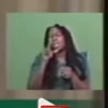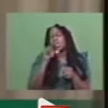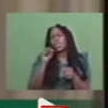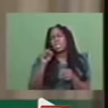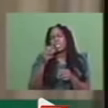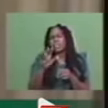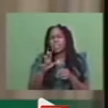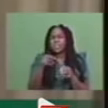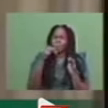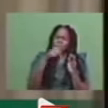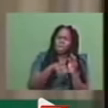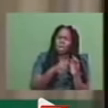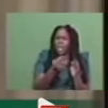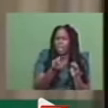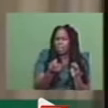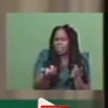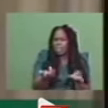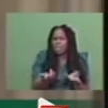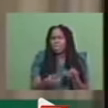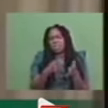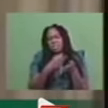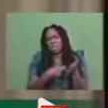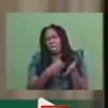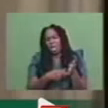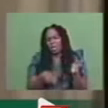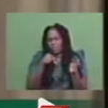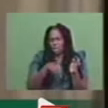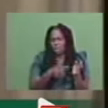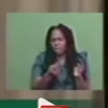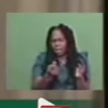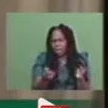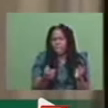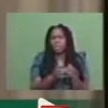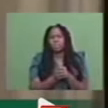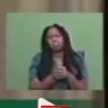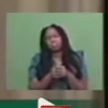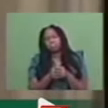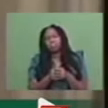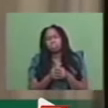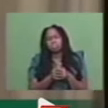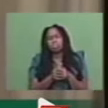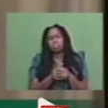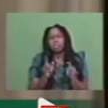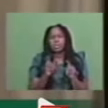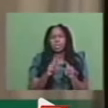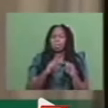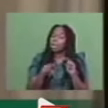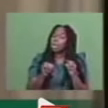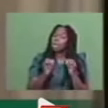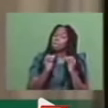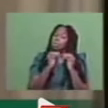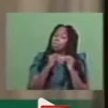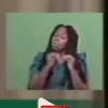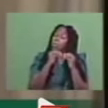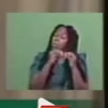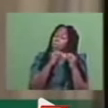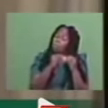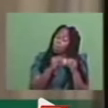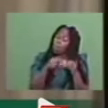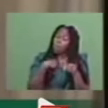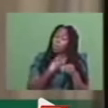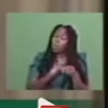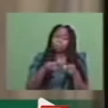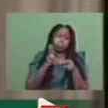the drop in prices to 57.3 billion in that fiscal year. More than that, we were able to increase revenues from